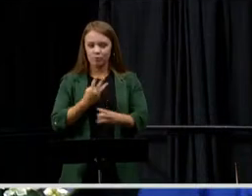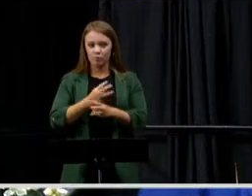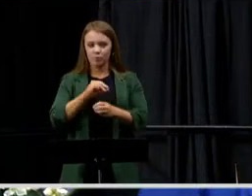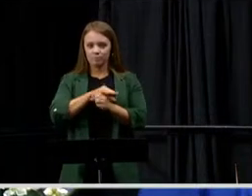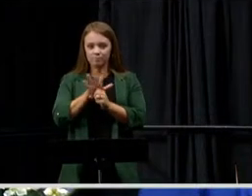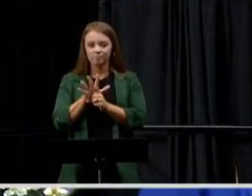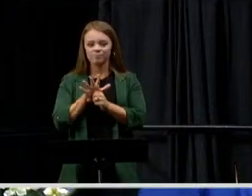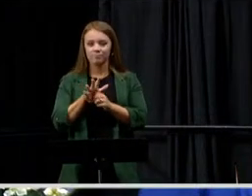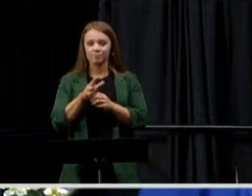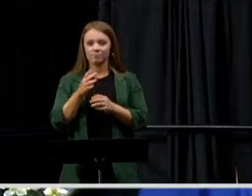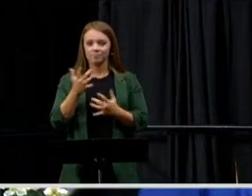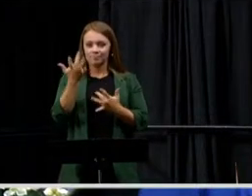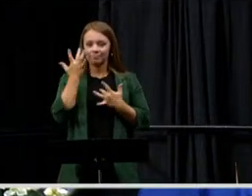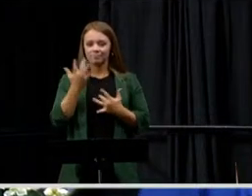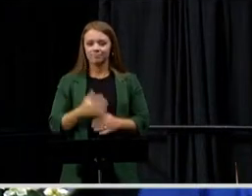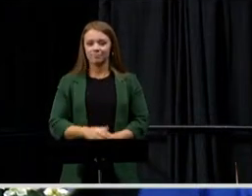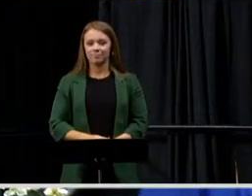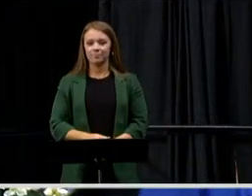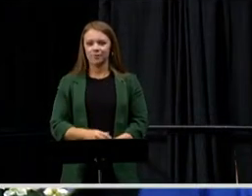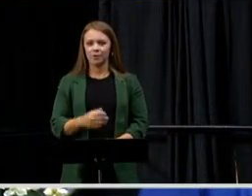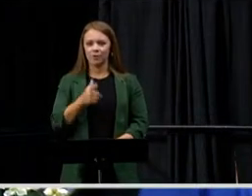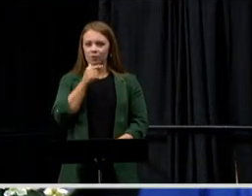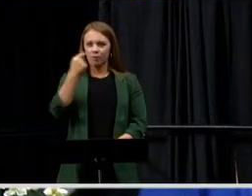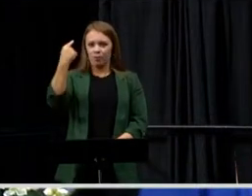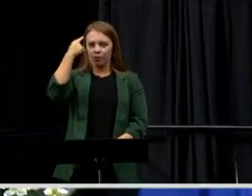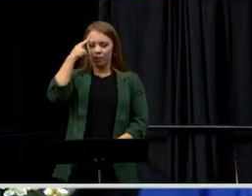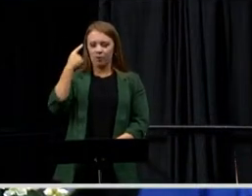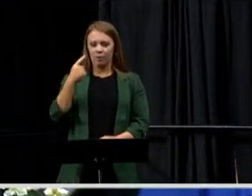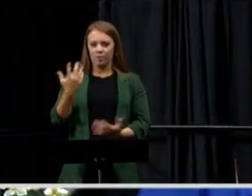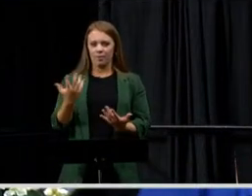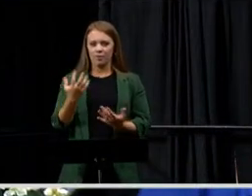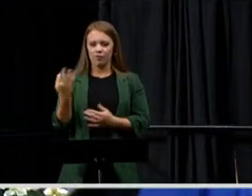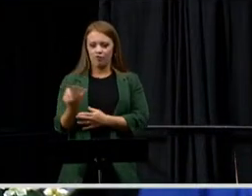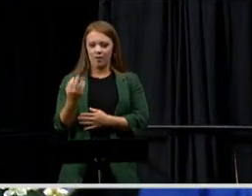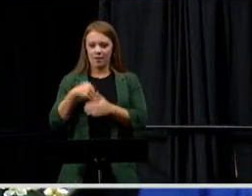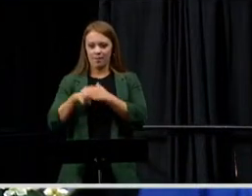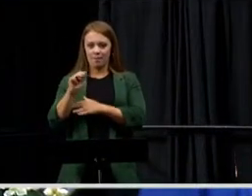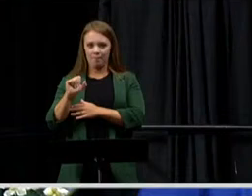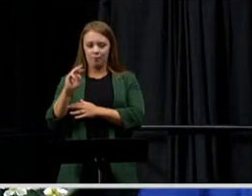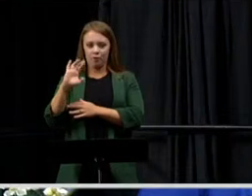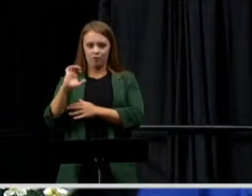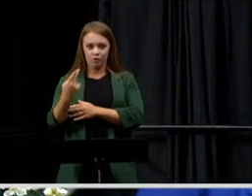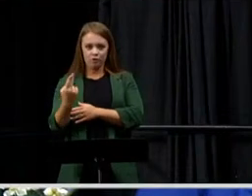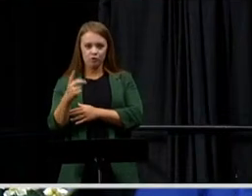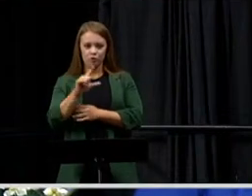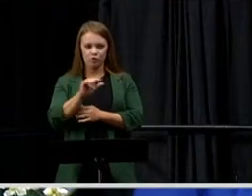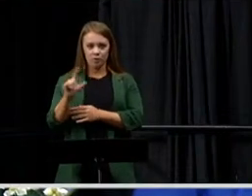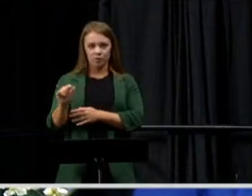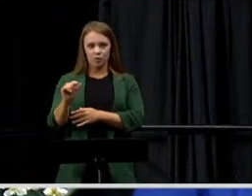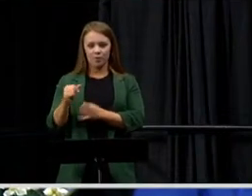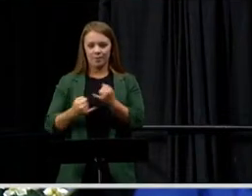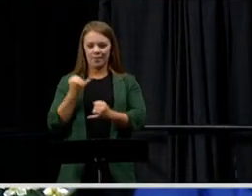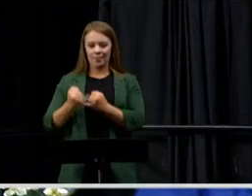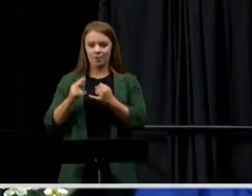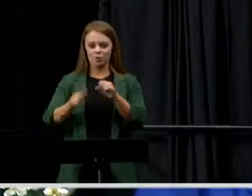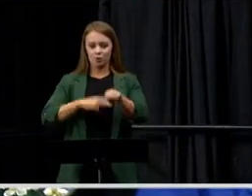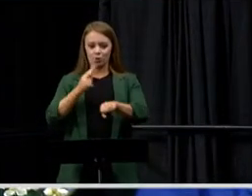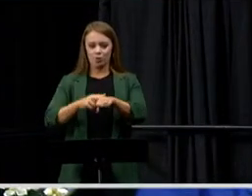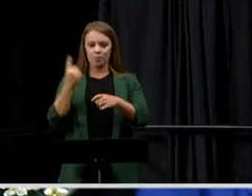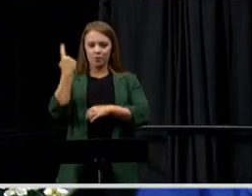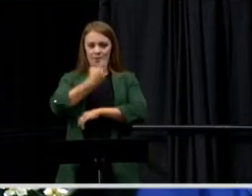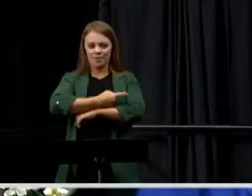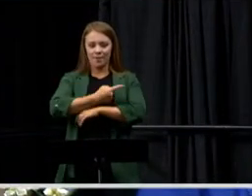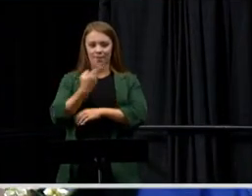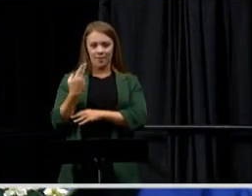that a random Friday in March of 2020 would have been our last normal day of high school? What started out